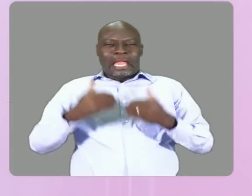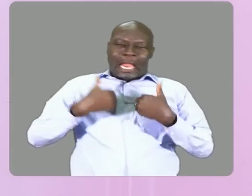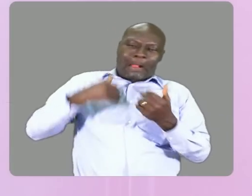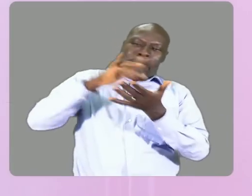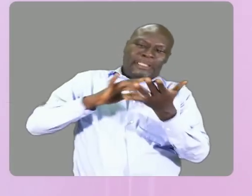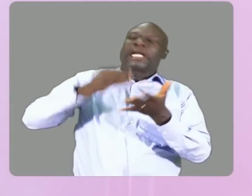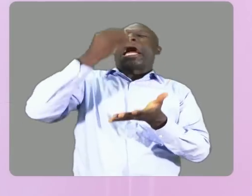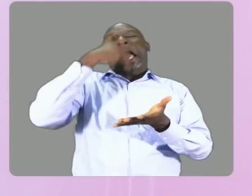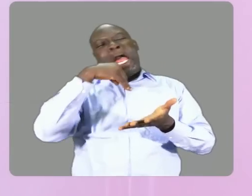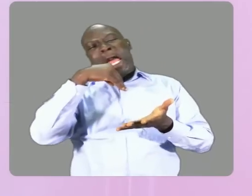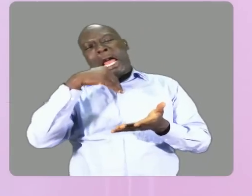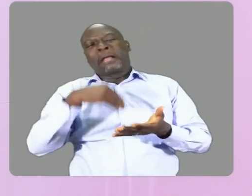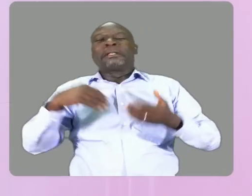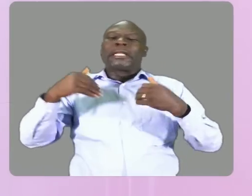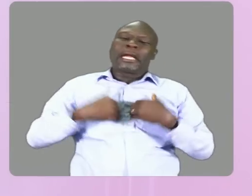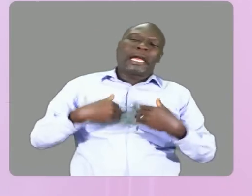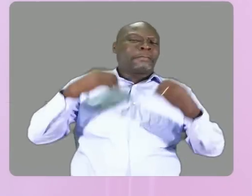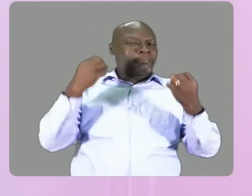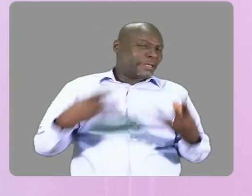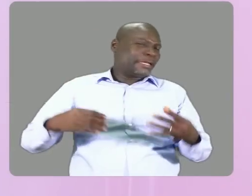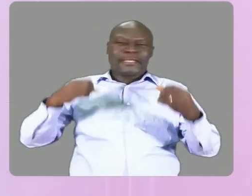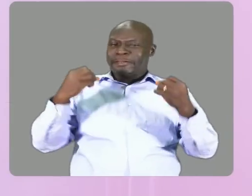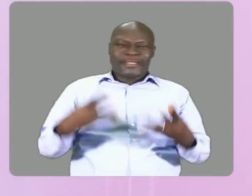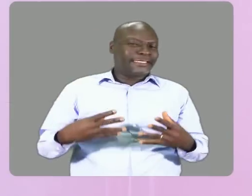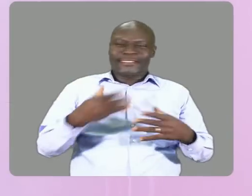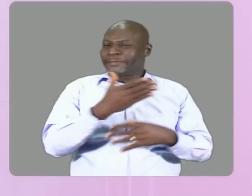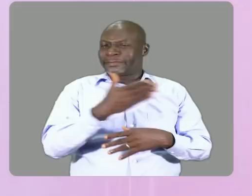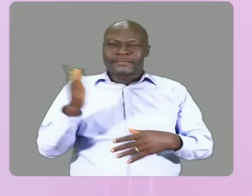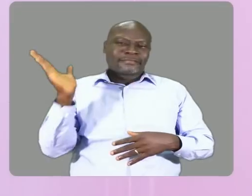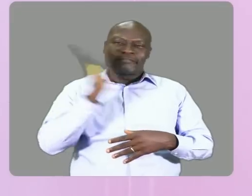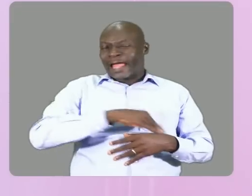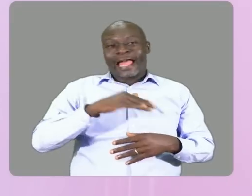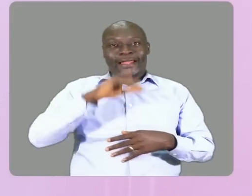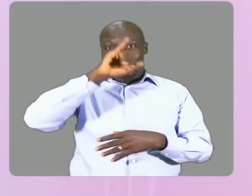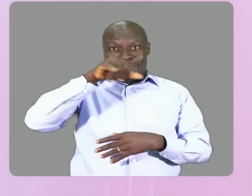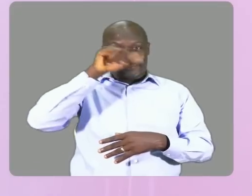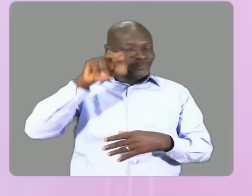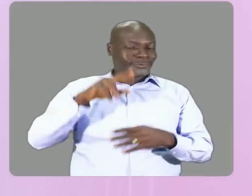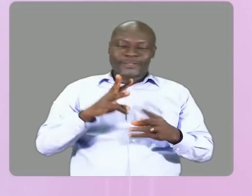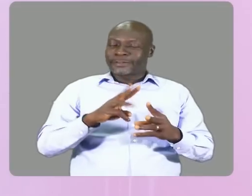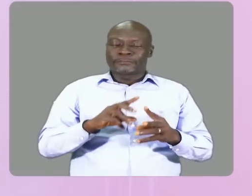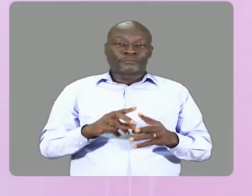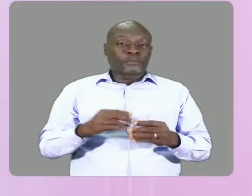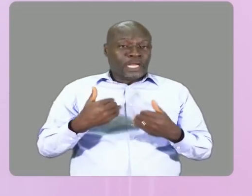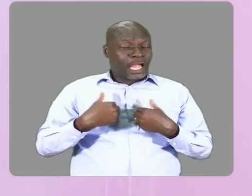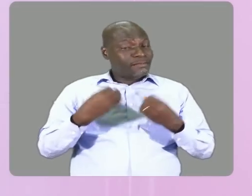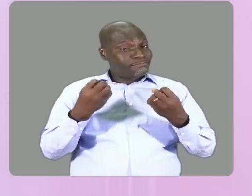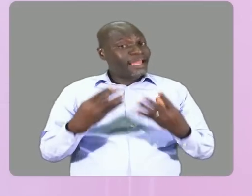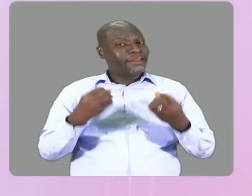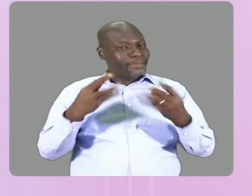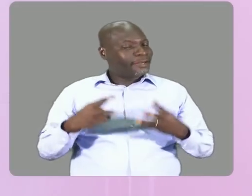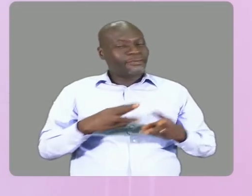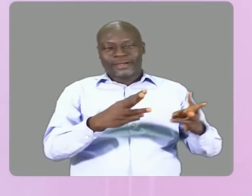wuti ame ye wo ekwan bi oho a etene e wo onipa ni so na na wie ye aye owuo